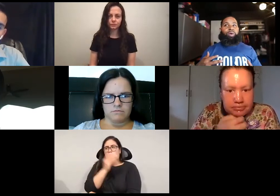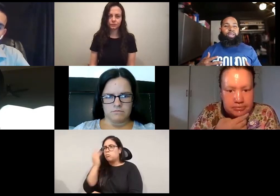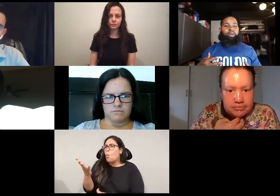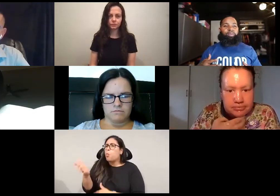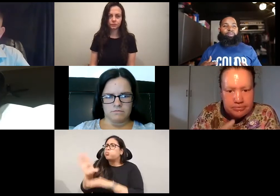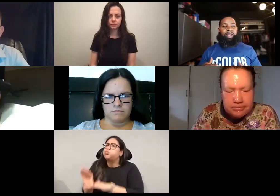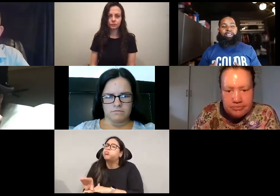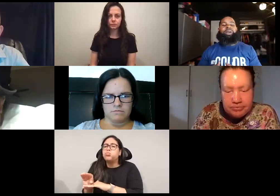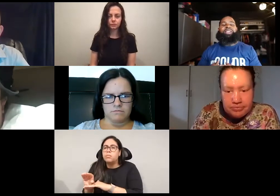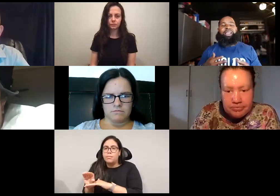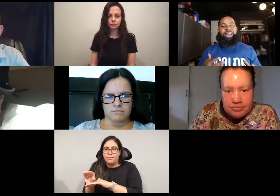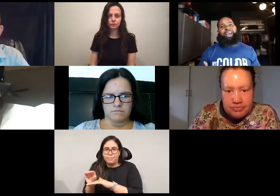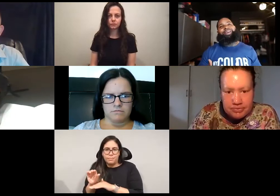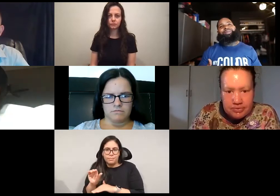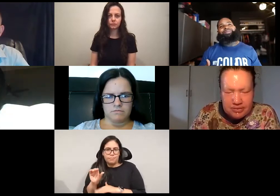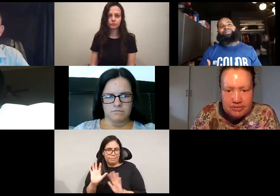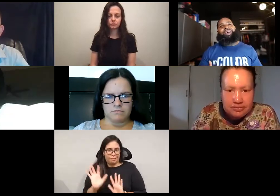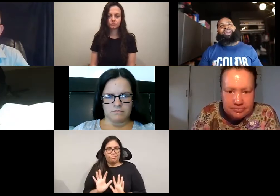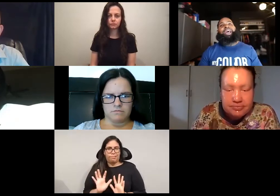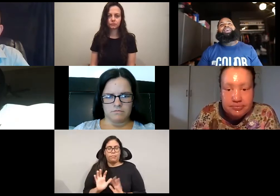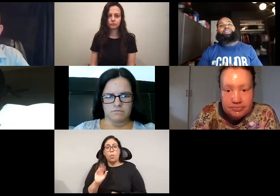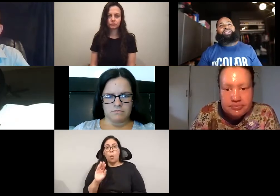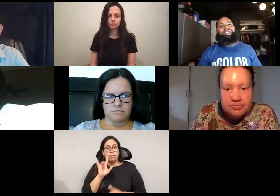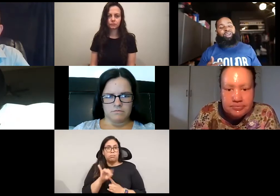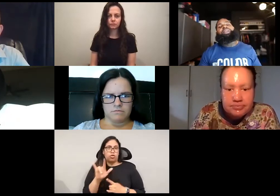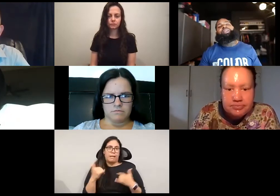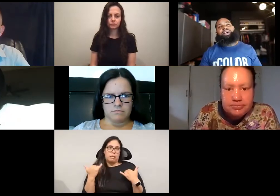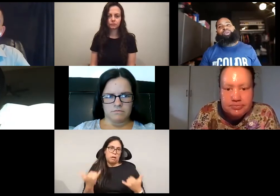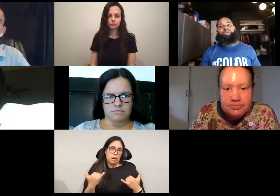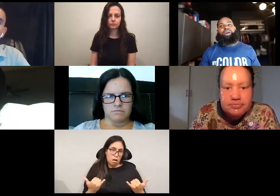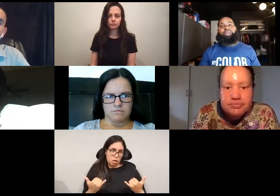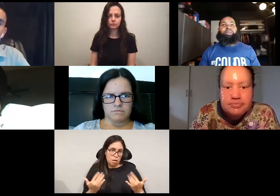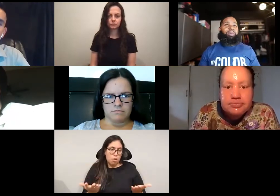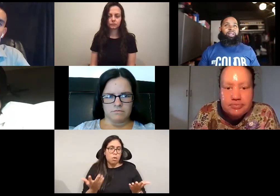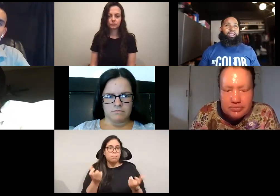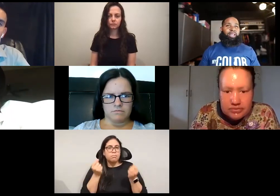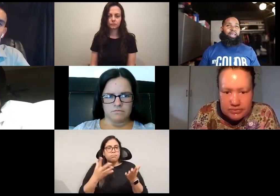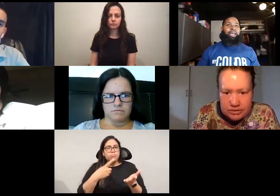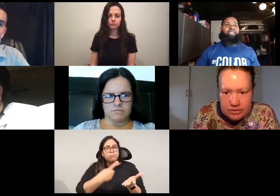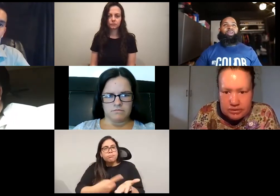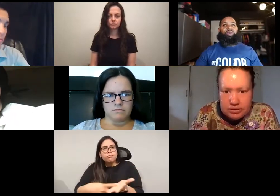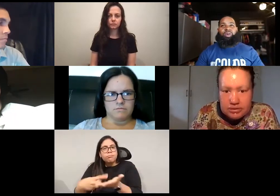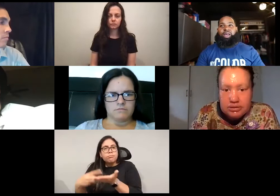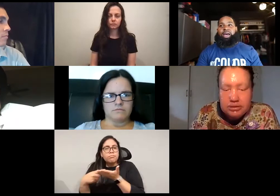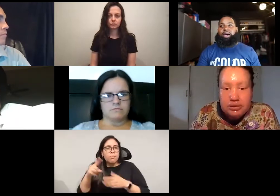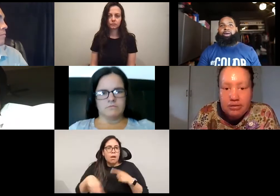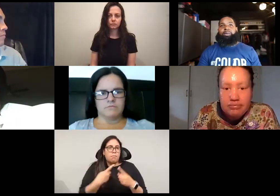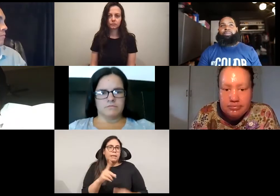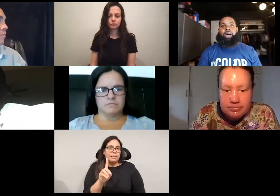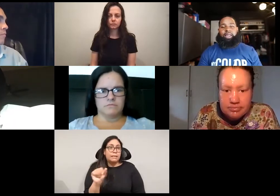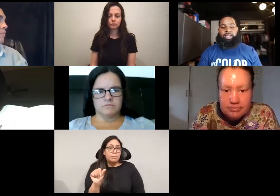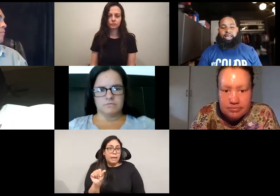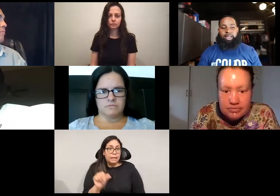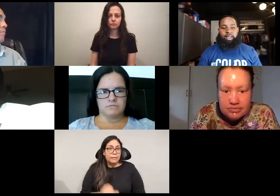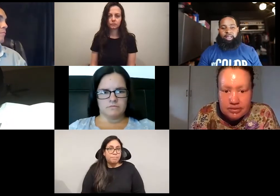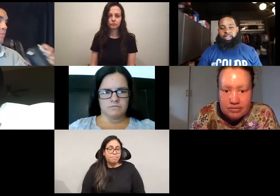when we, especially now there's so many talks around disability. And so